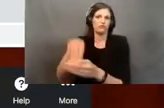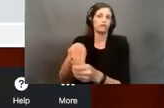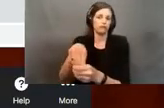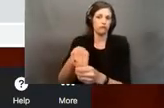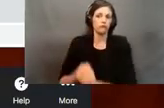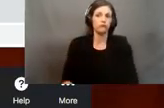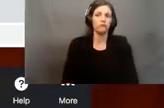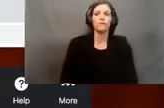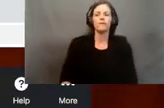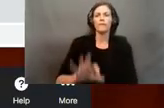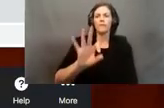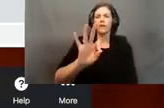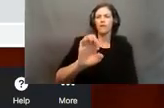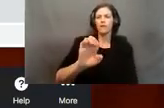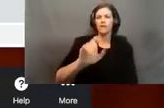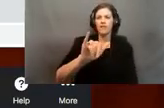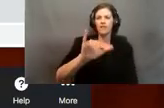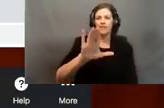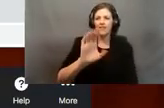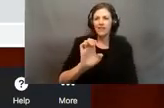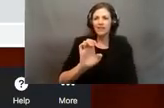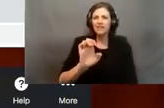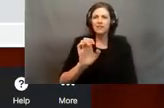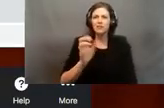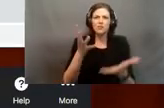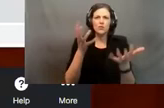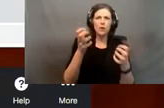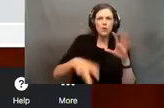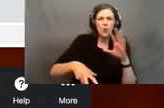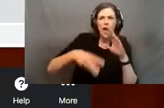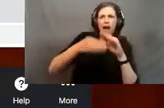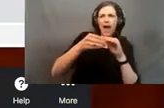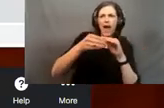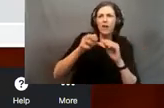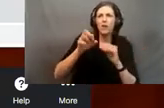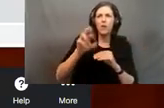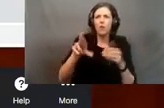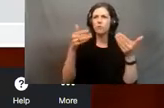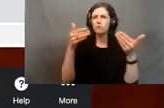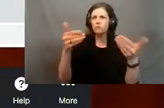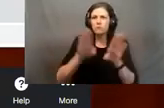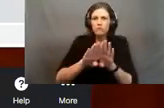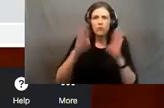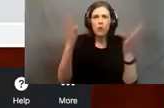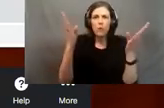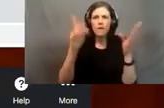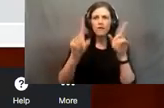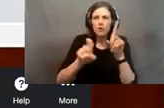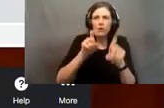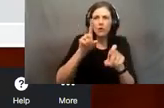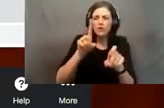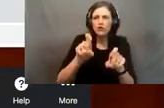Felice, do you have anything to add to the symposium platform or should we open it up for questions at this time?